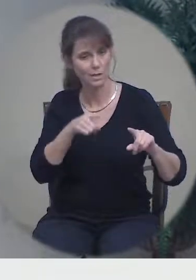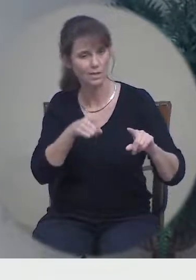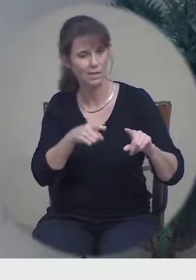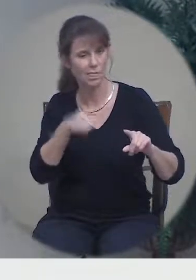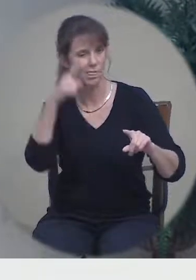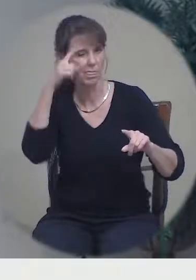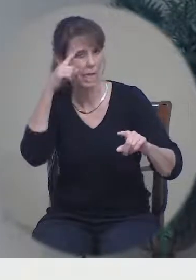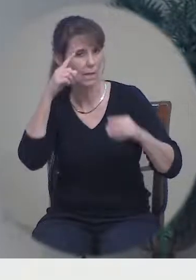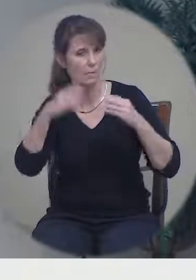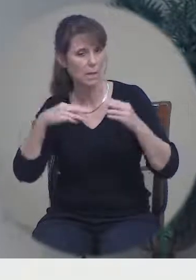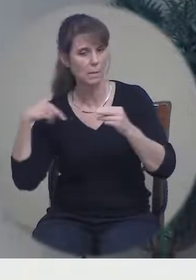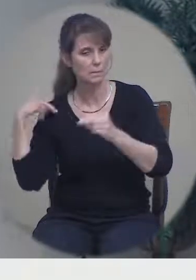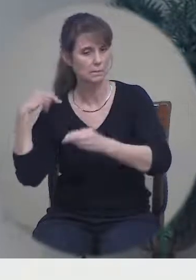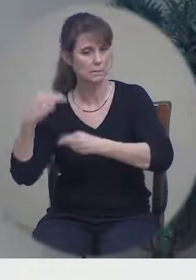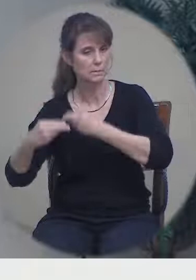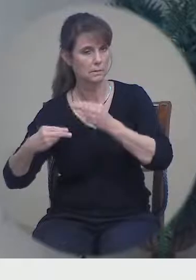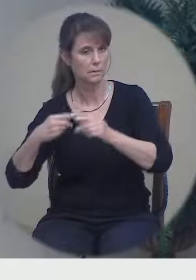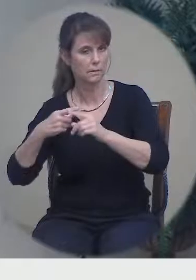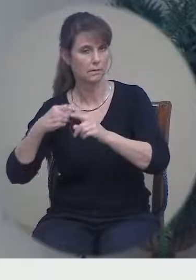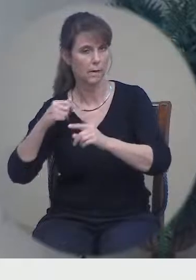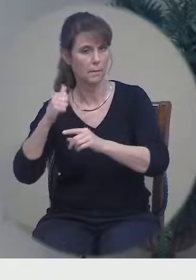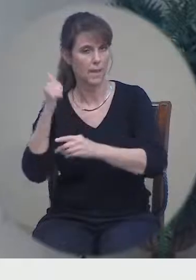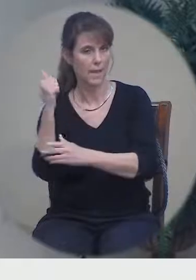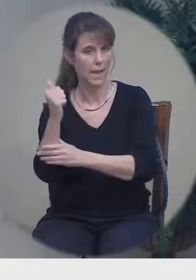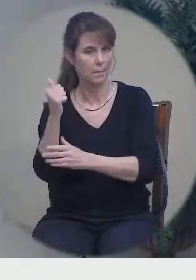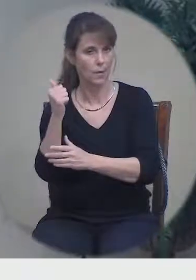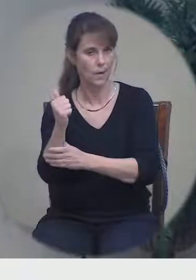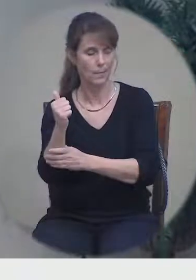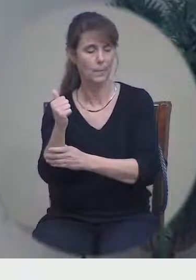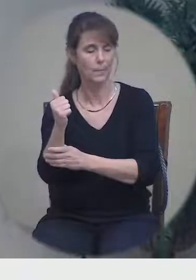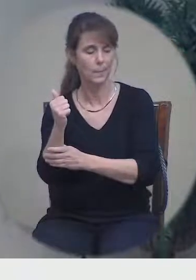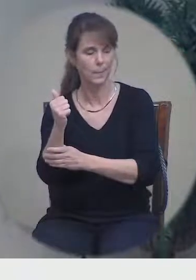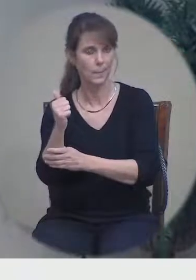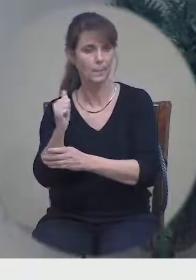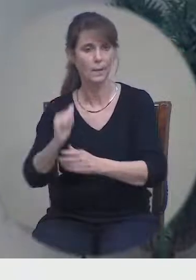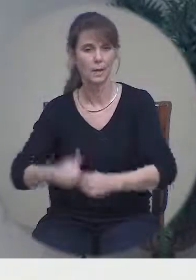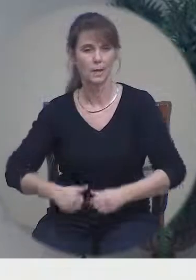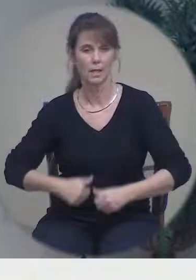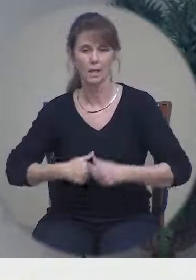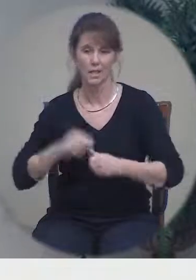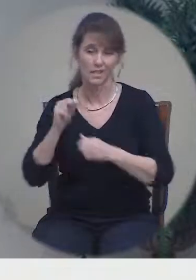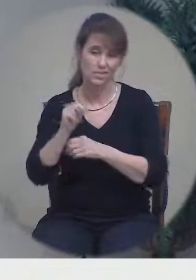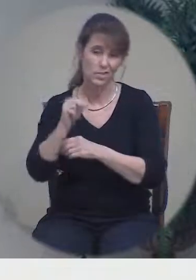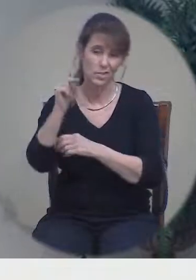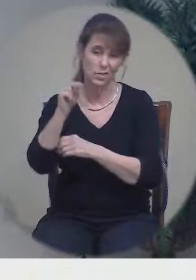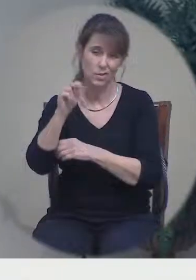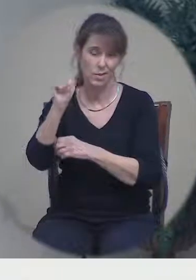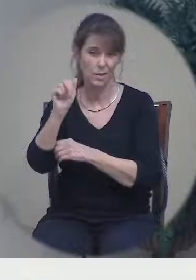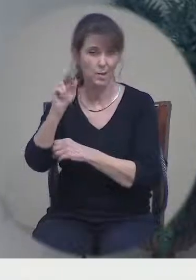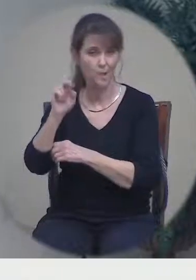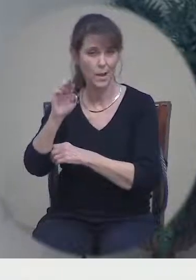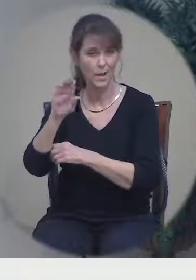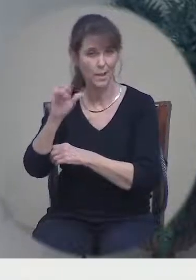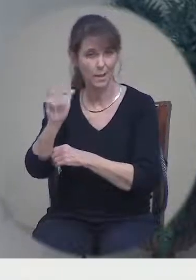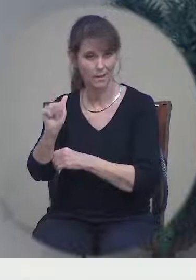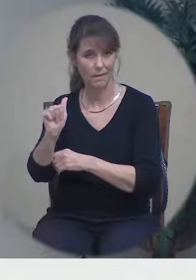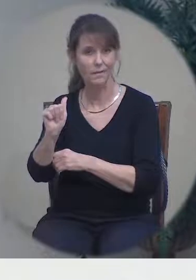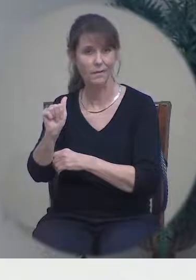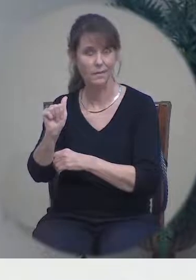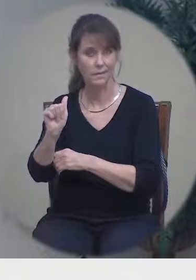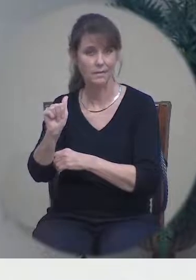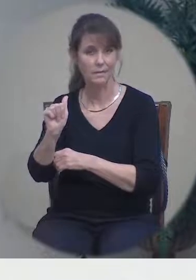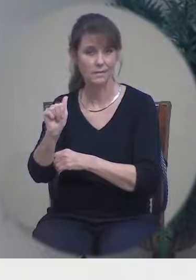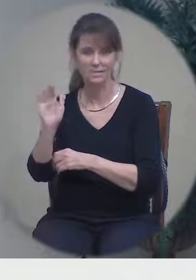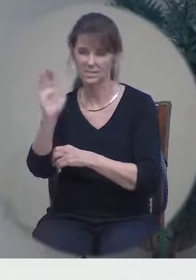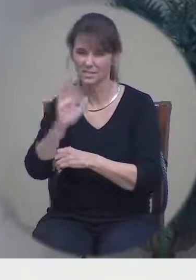descendants of Abraham and Keturah, and they lived kind of in northern Arabia or Yemen, but kind of